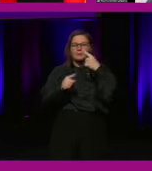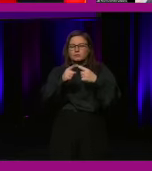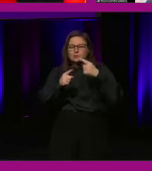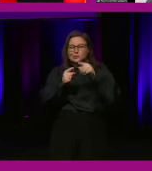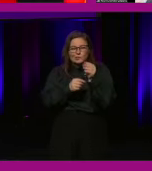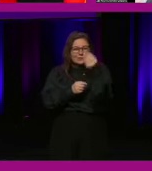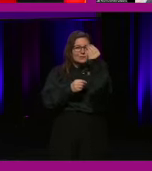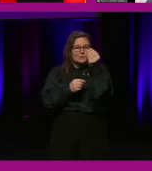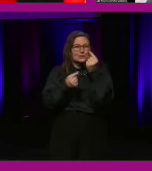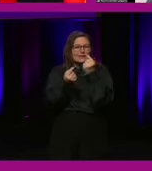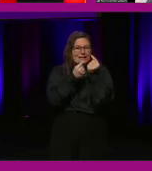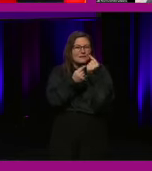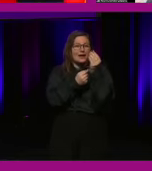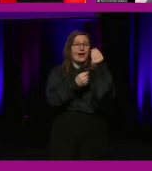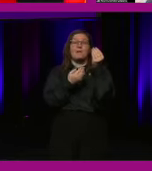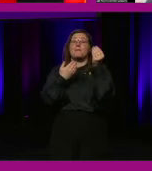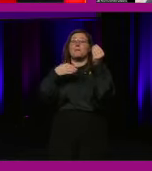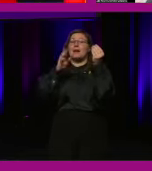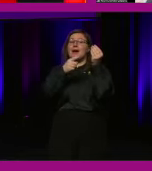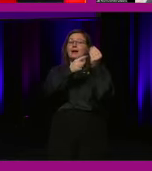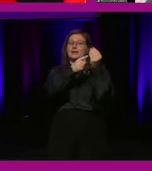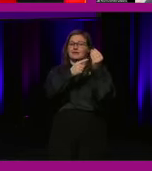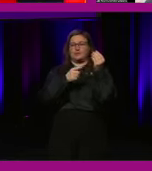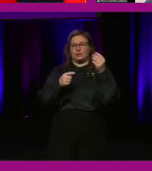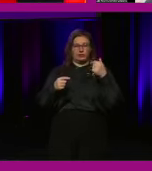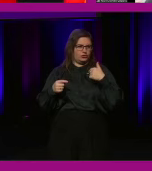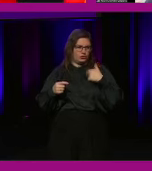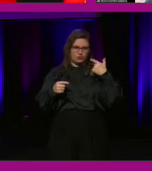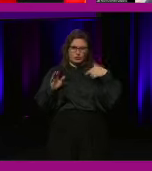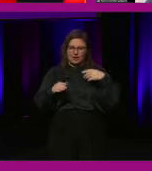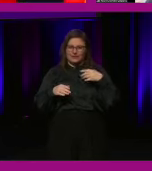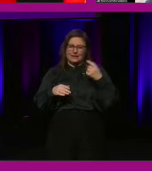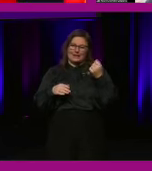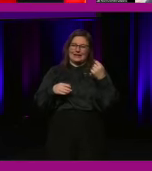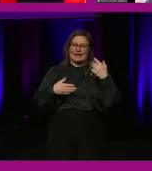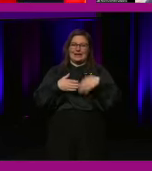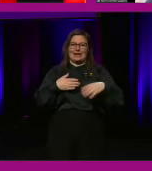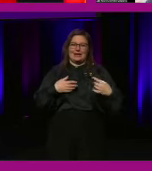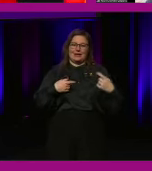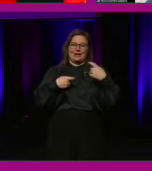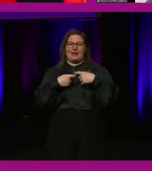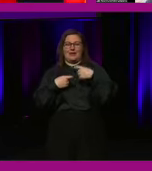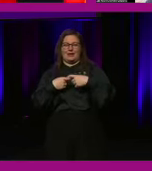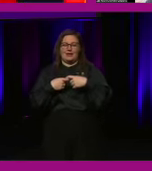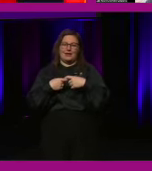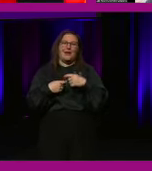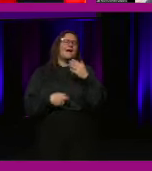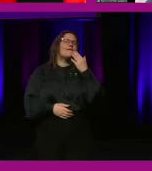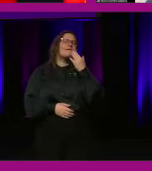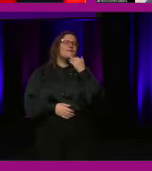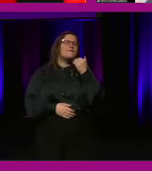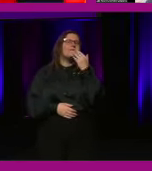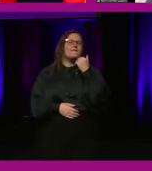lot more is who, and I think I just mentioned it a bit right now, but who is